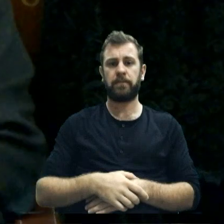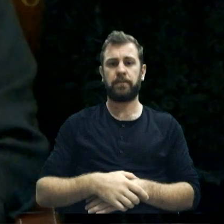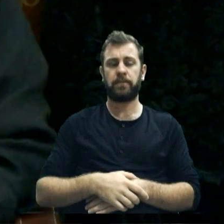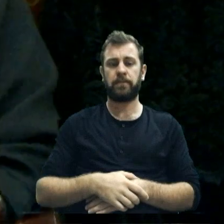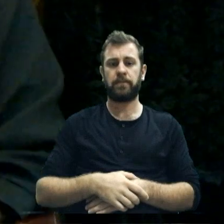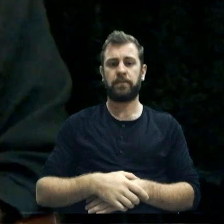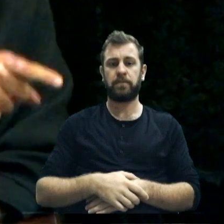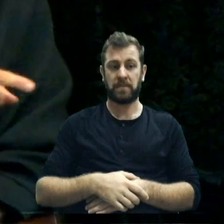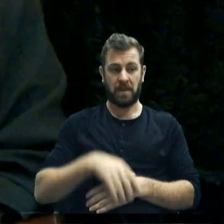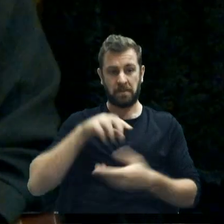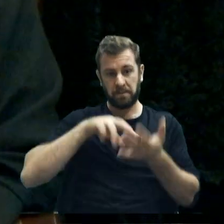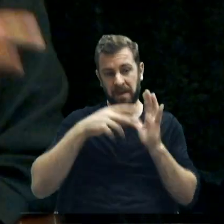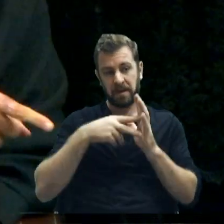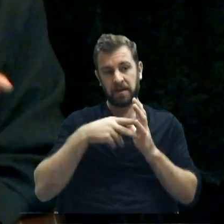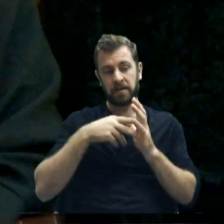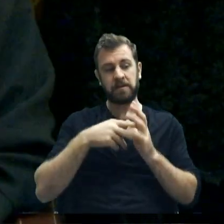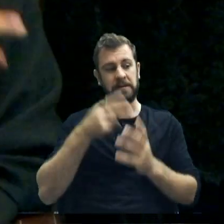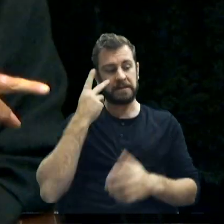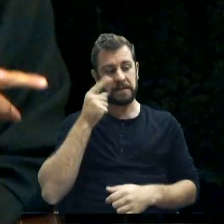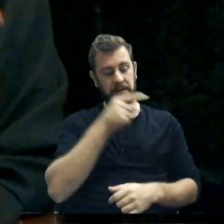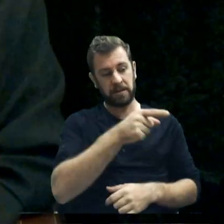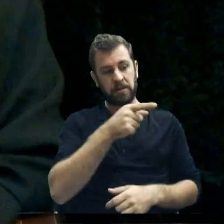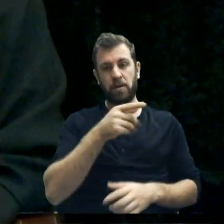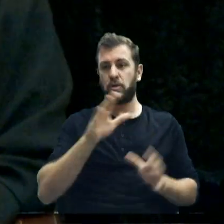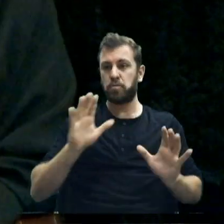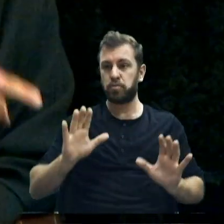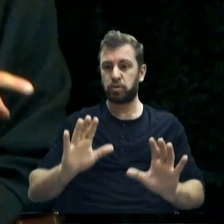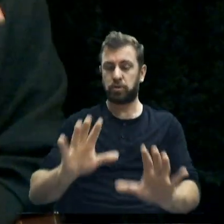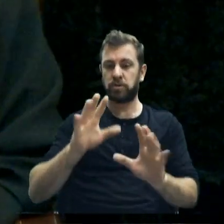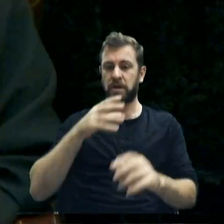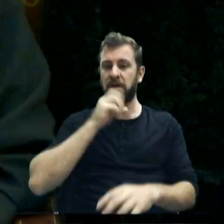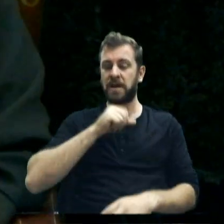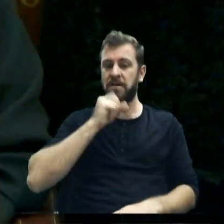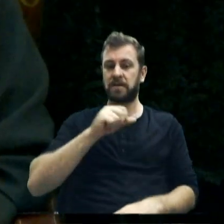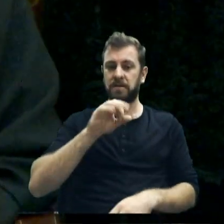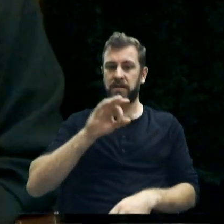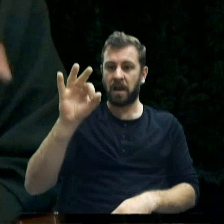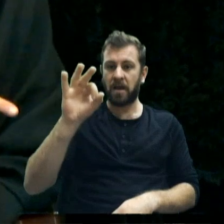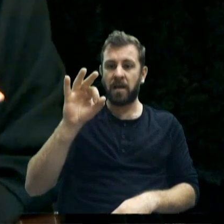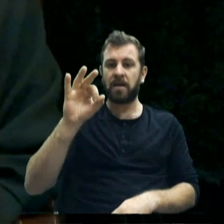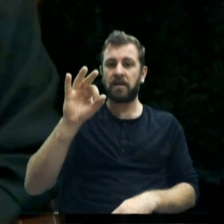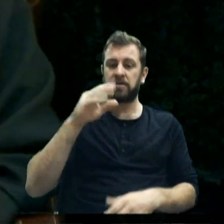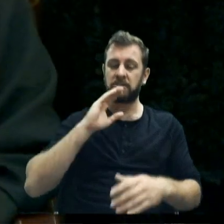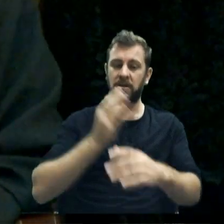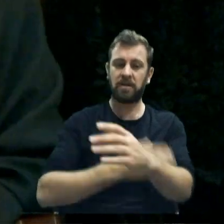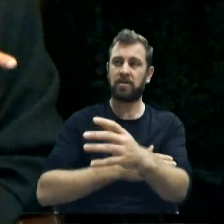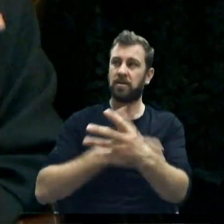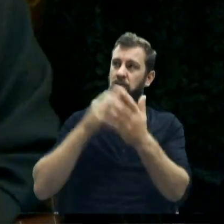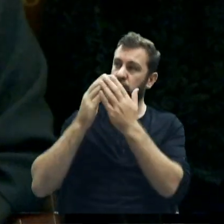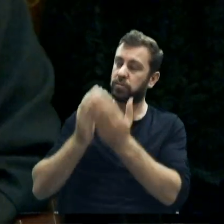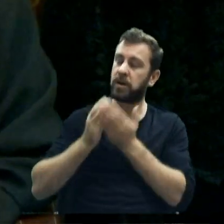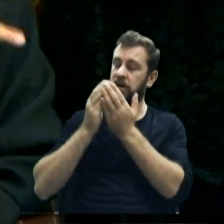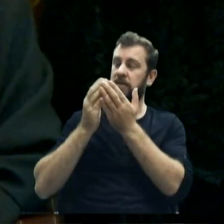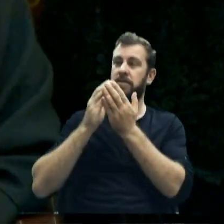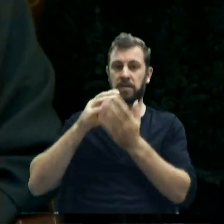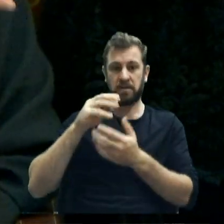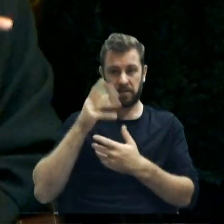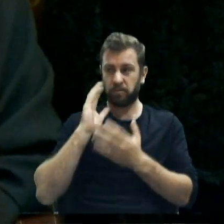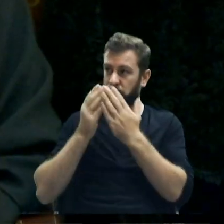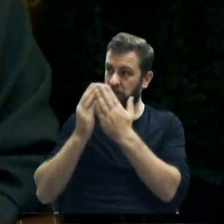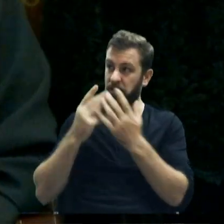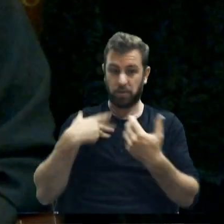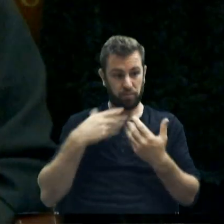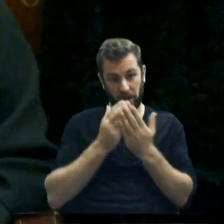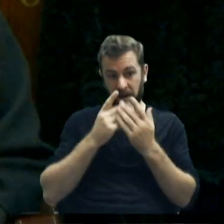If that means that you see that she's pushing your 9-year-old daughter, that now it's wajib on you, my dear, to praise namaz. Did you pray namaz? Did you pray namaz? Did you pray